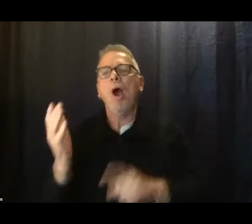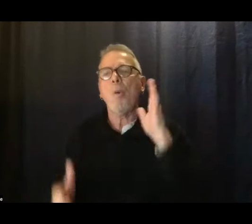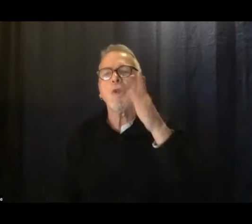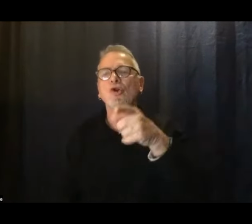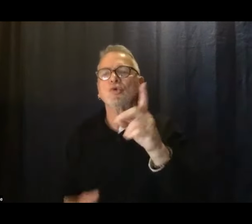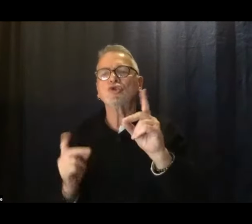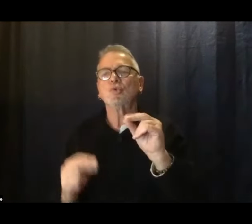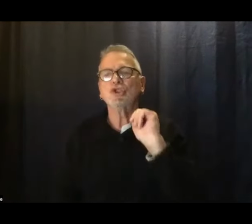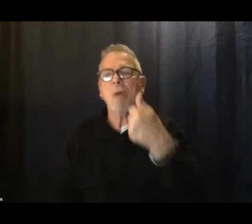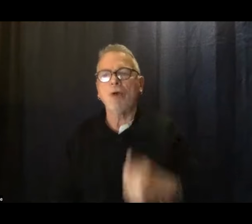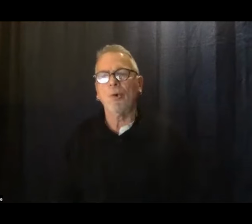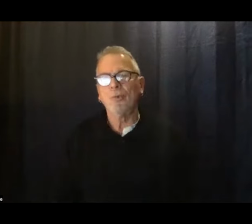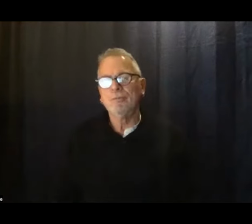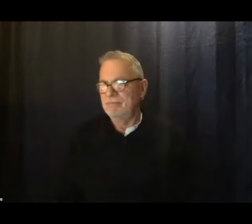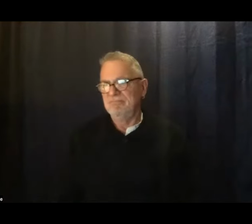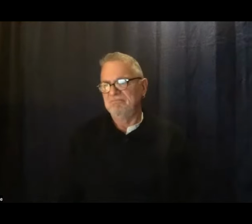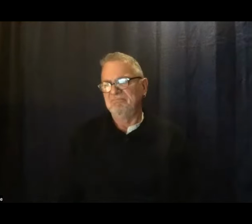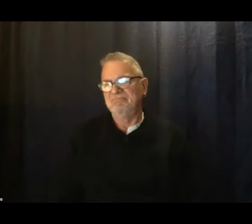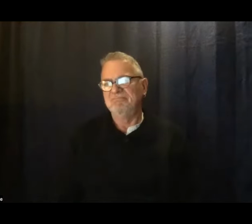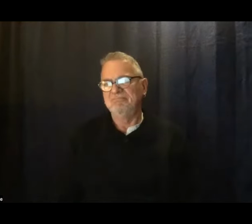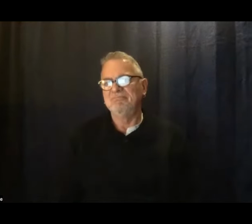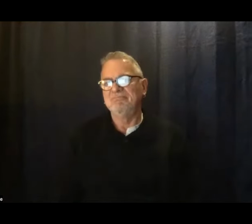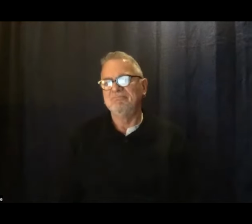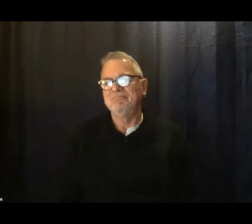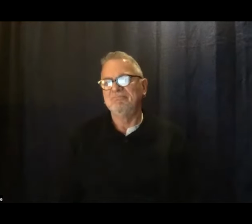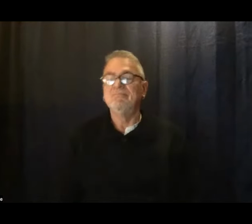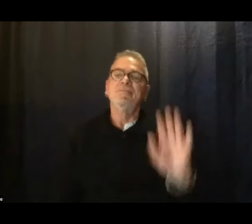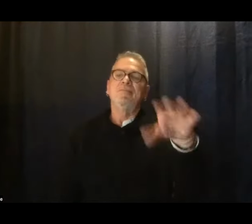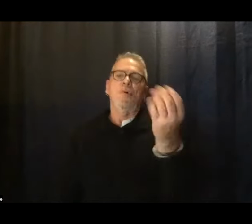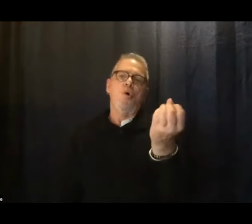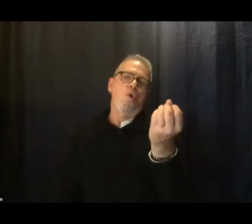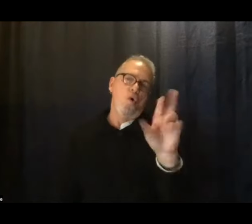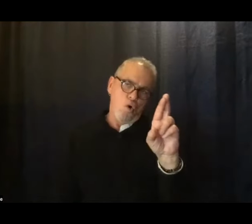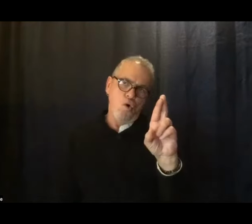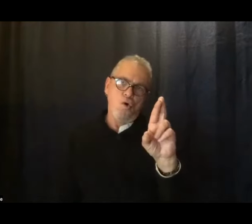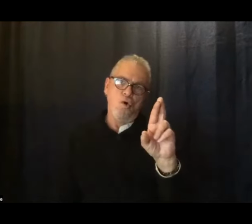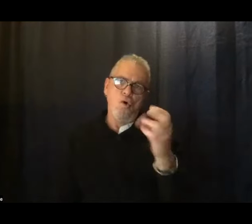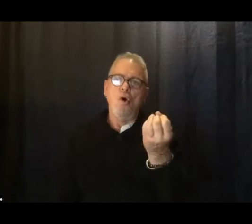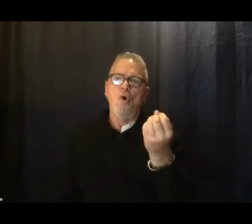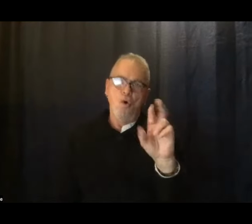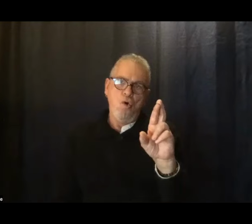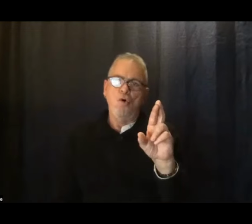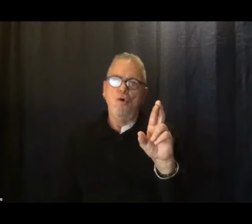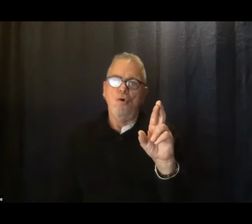my body shifts as well. What will you do tomorrow? That's English. Don't eat it.